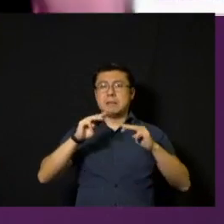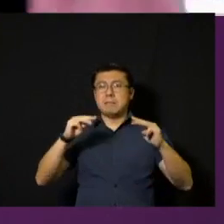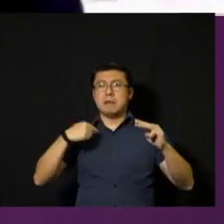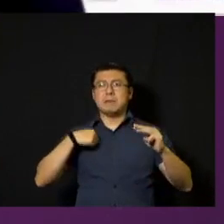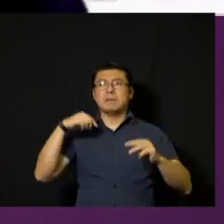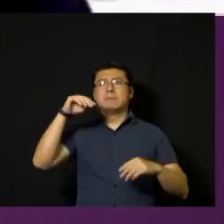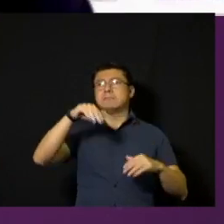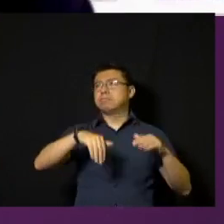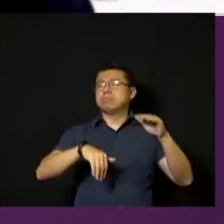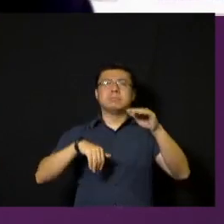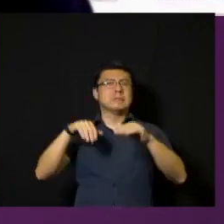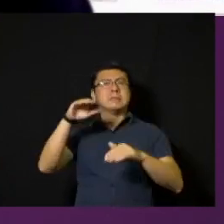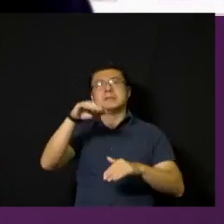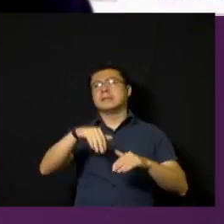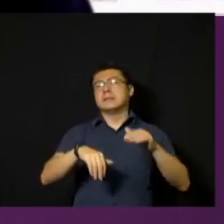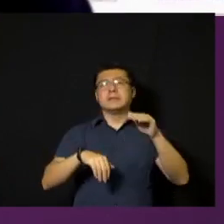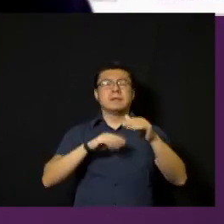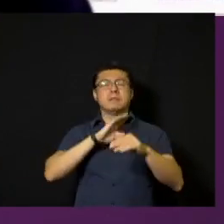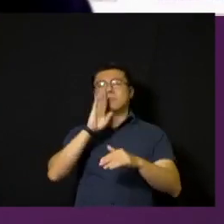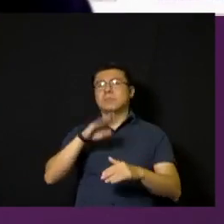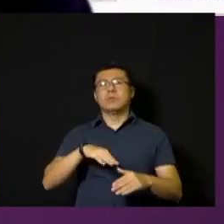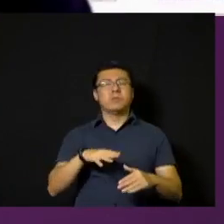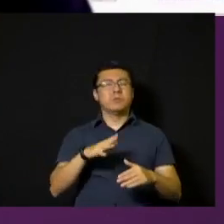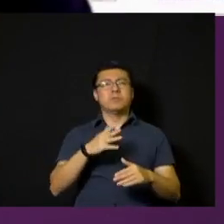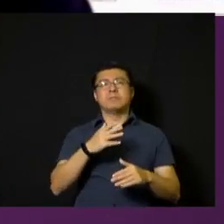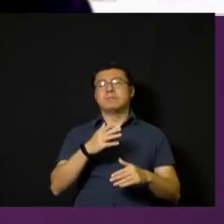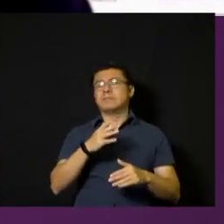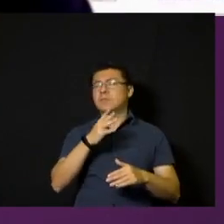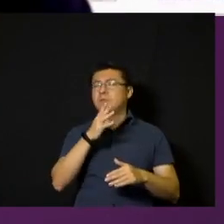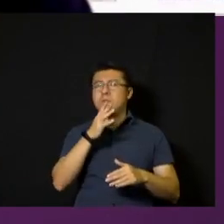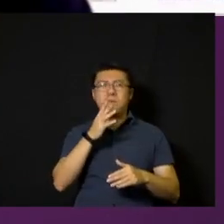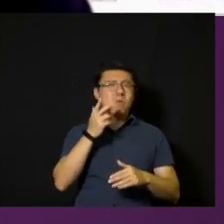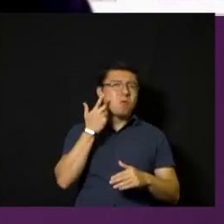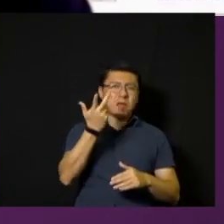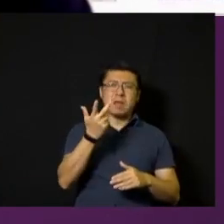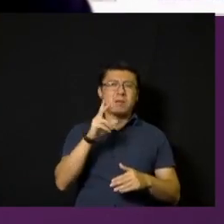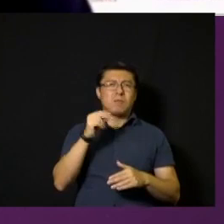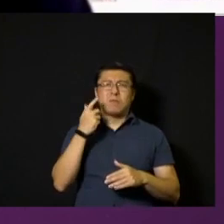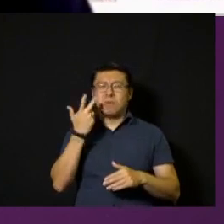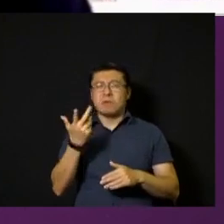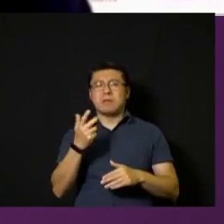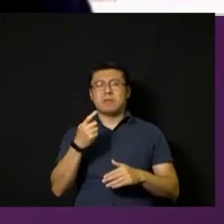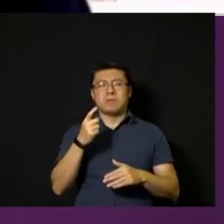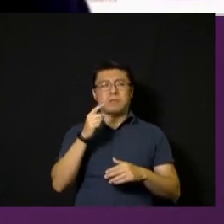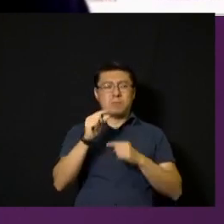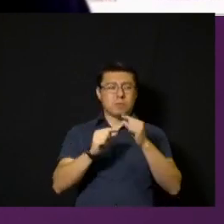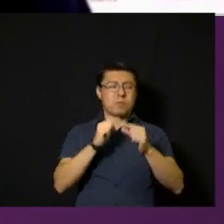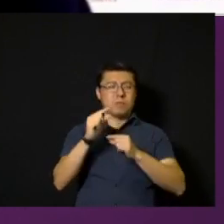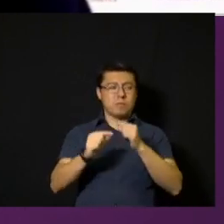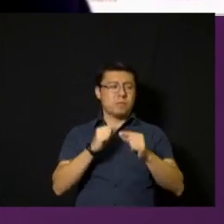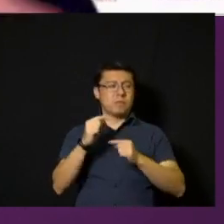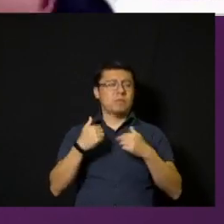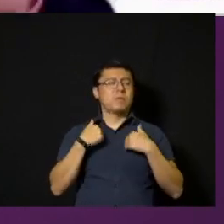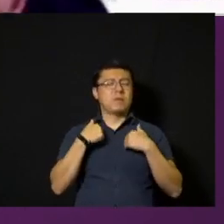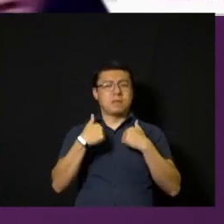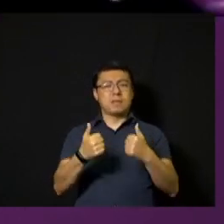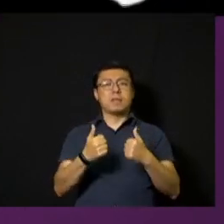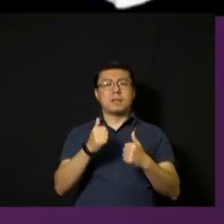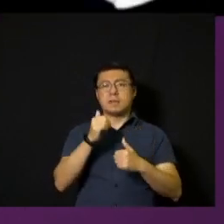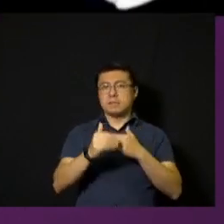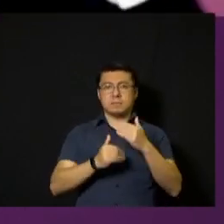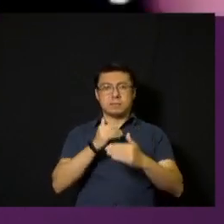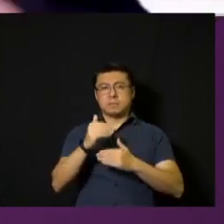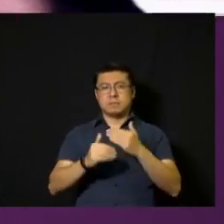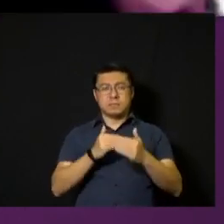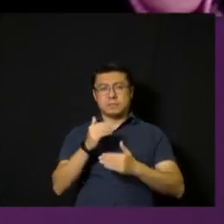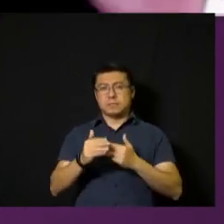could be saved. You think in being saved, and it's okay. If that's your situation, there's no problem with you. With the passing of time, you will understand when you